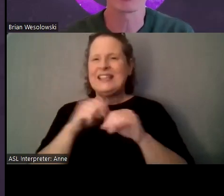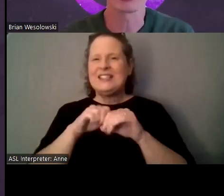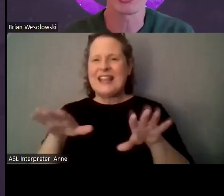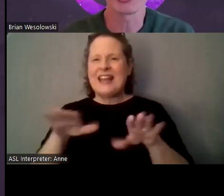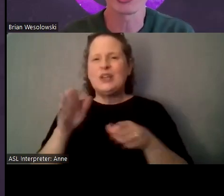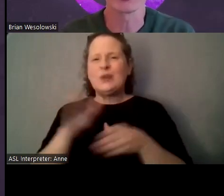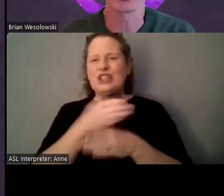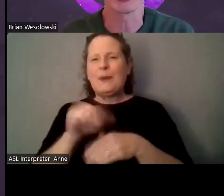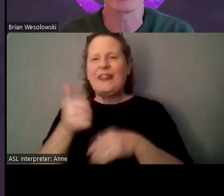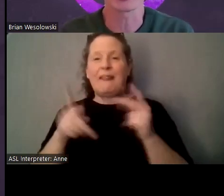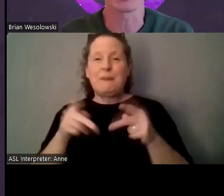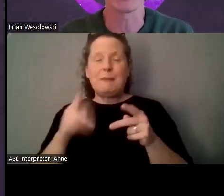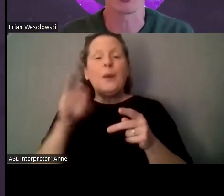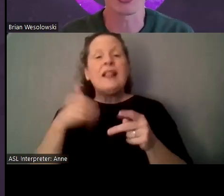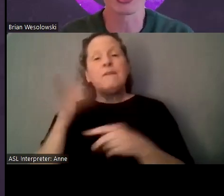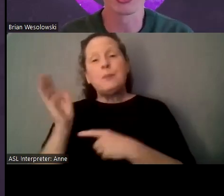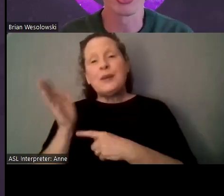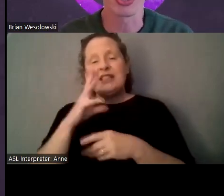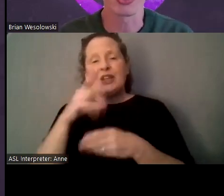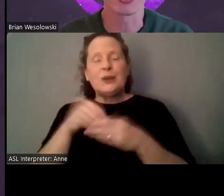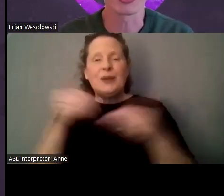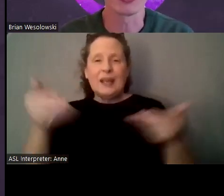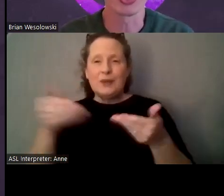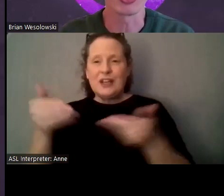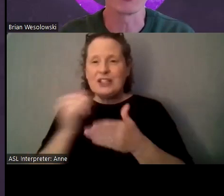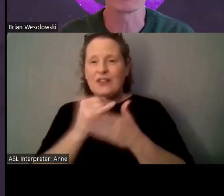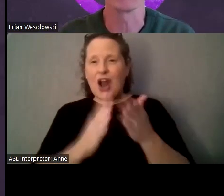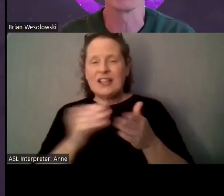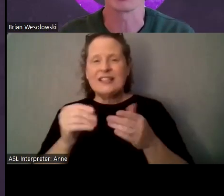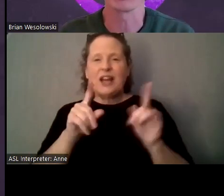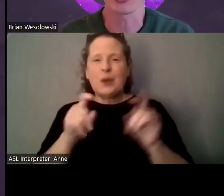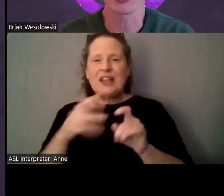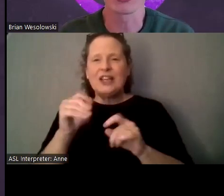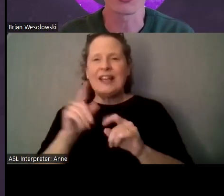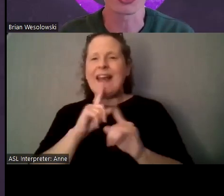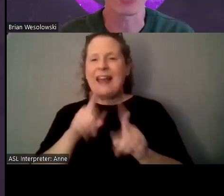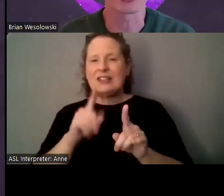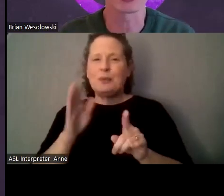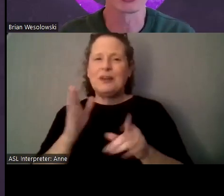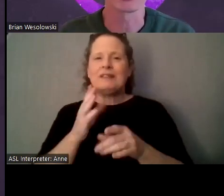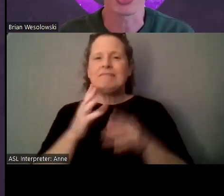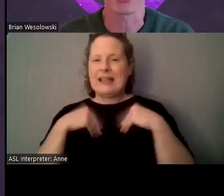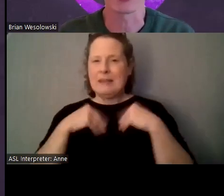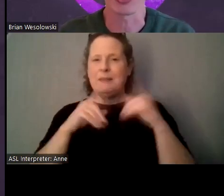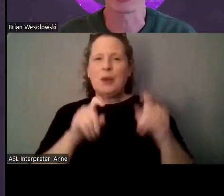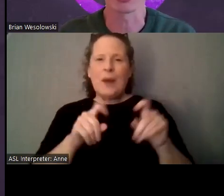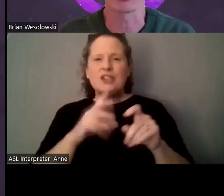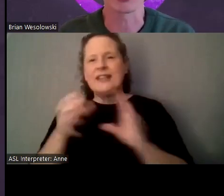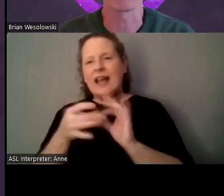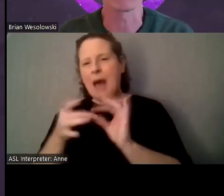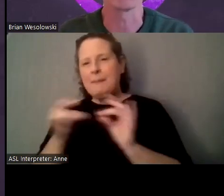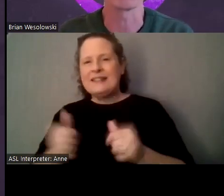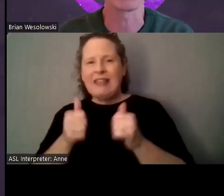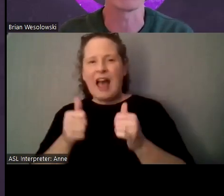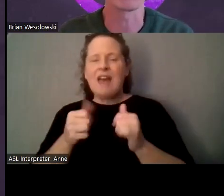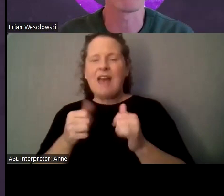have a presentation, including an introduction of the artist and a Q&A in which we will be taking questions or comments live regarding the public